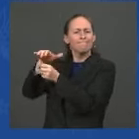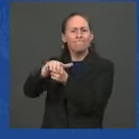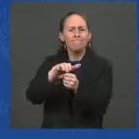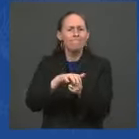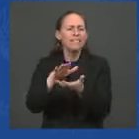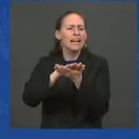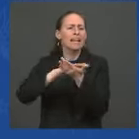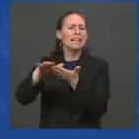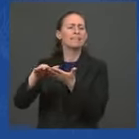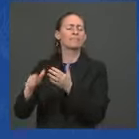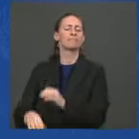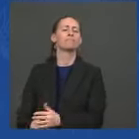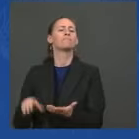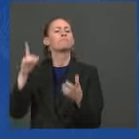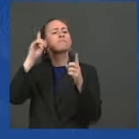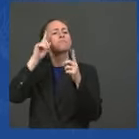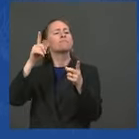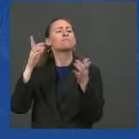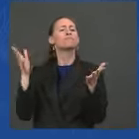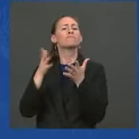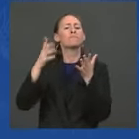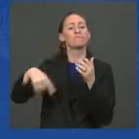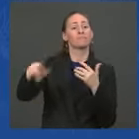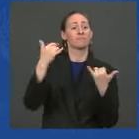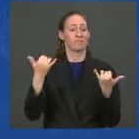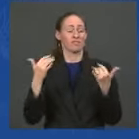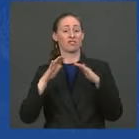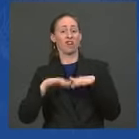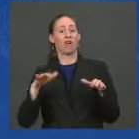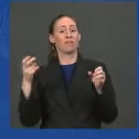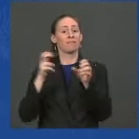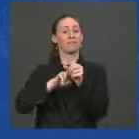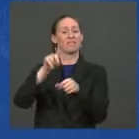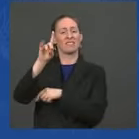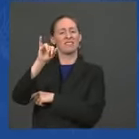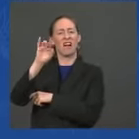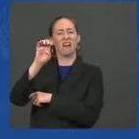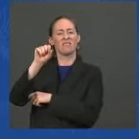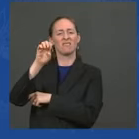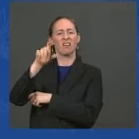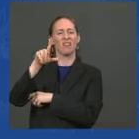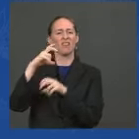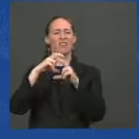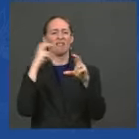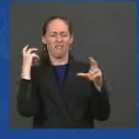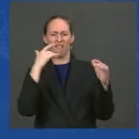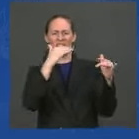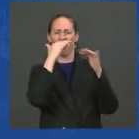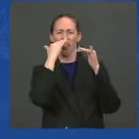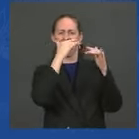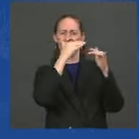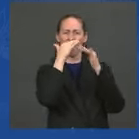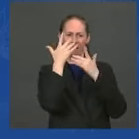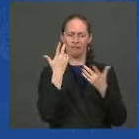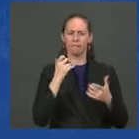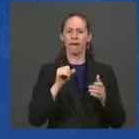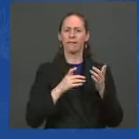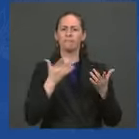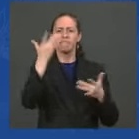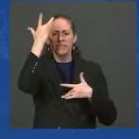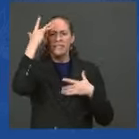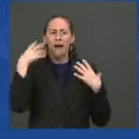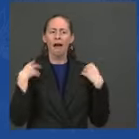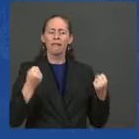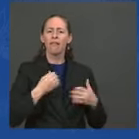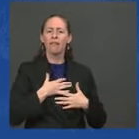on diesel school buses, and inhaling air, getting asthma. They should be electric buses.